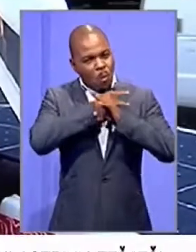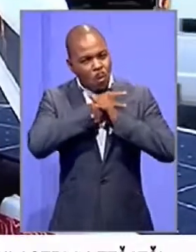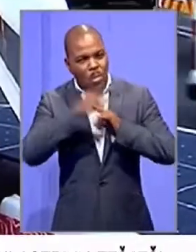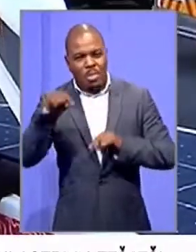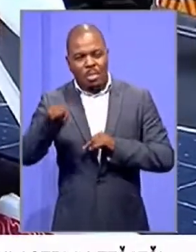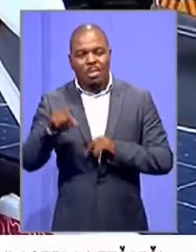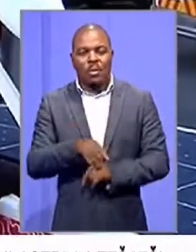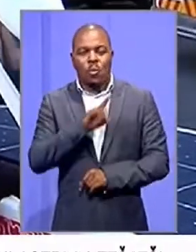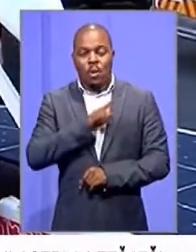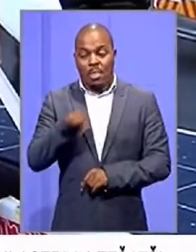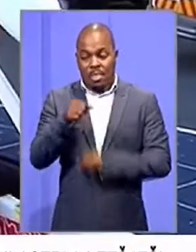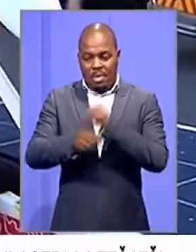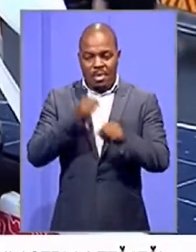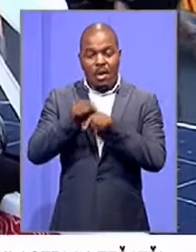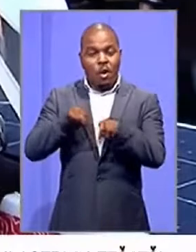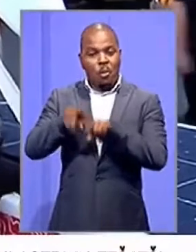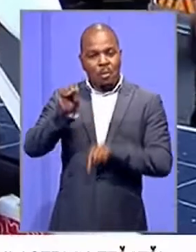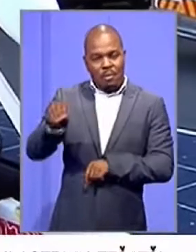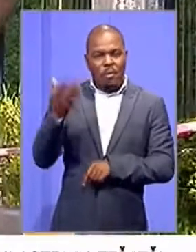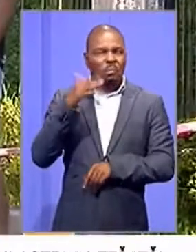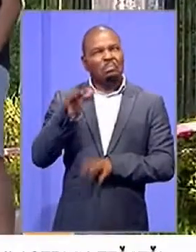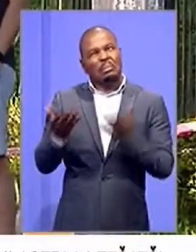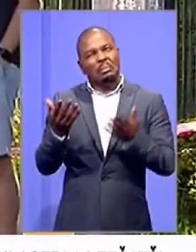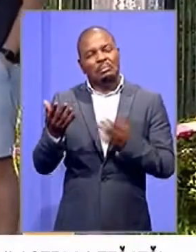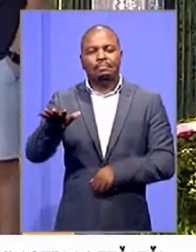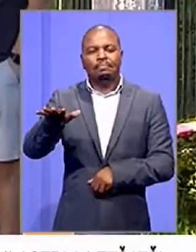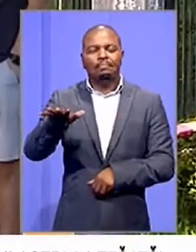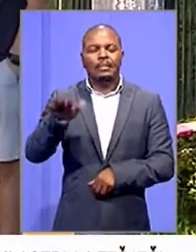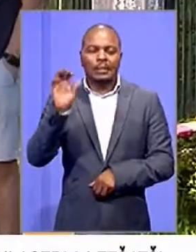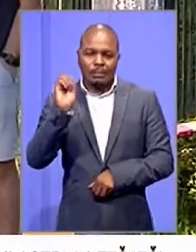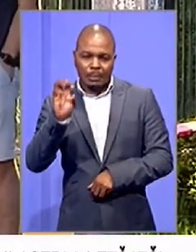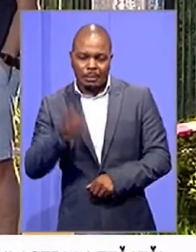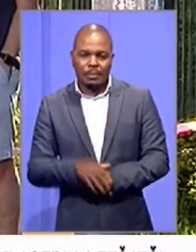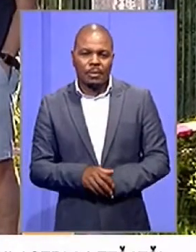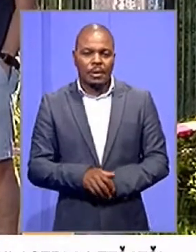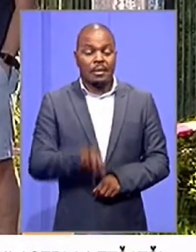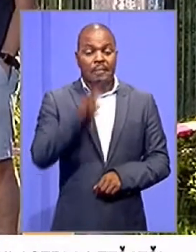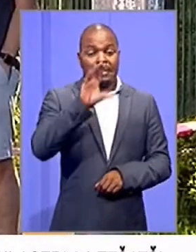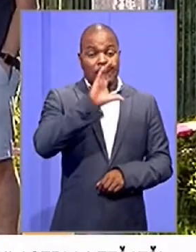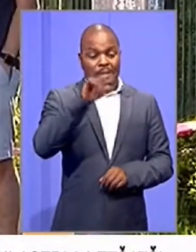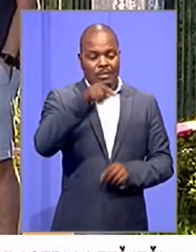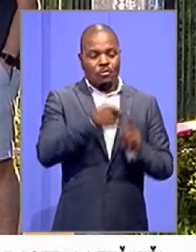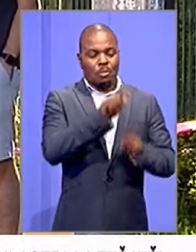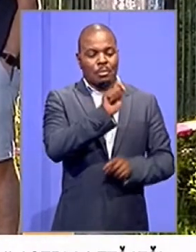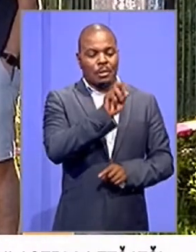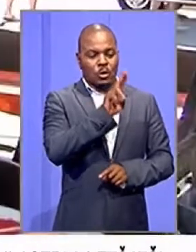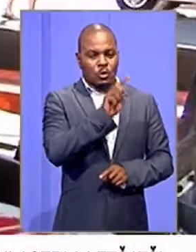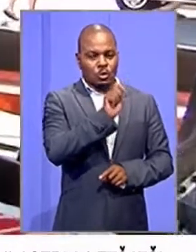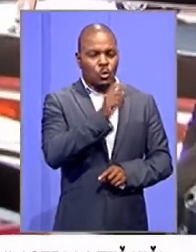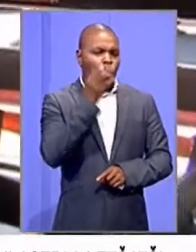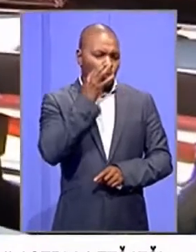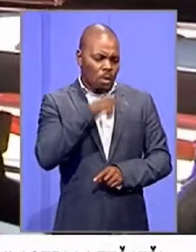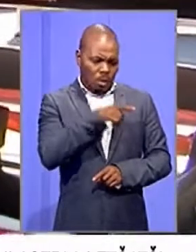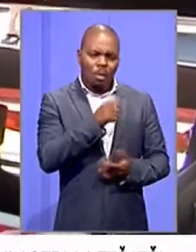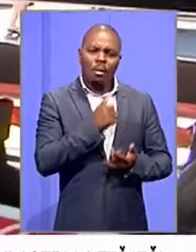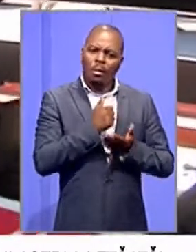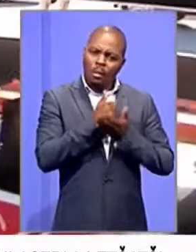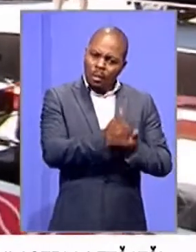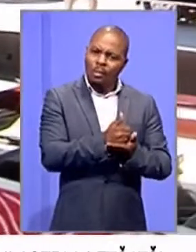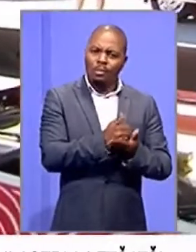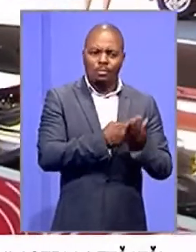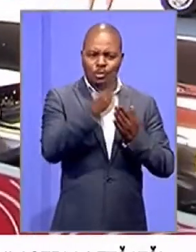happening later in the year, probably during September. Motlatsa mo kanselara wa TUT are the project tsa mothale o di thusa TUT gore